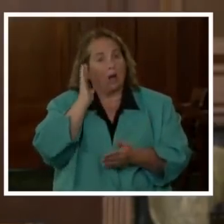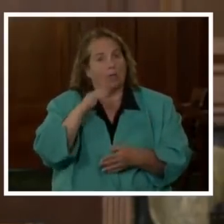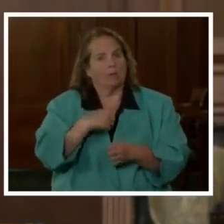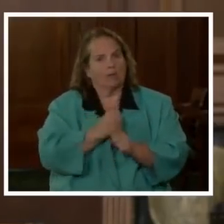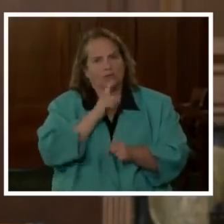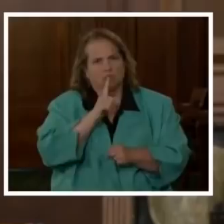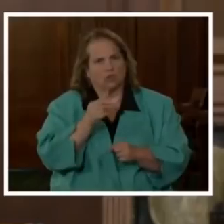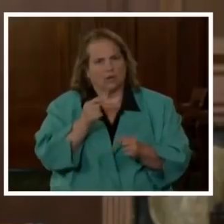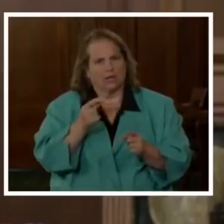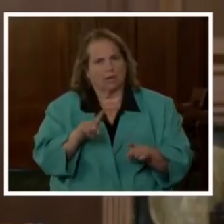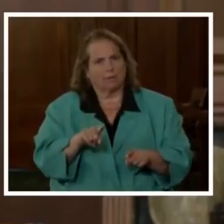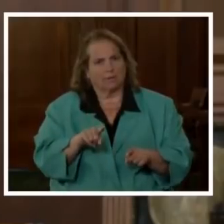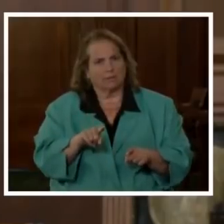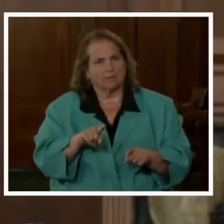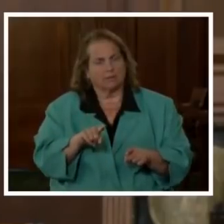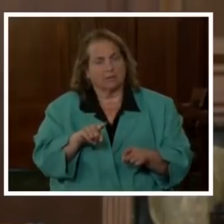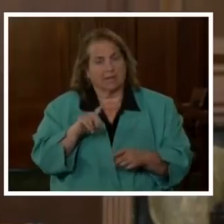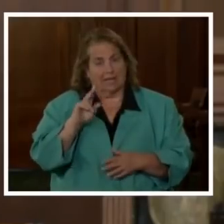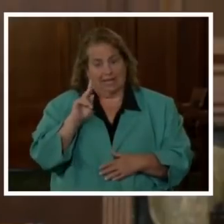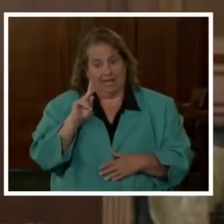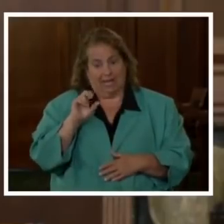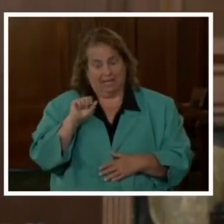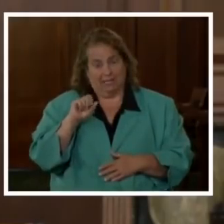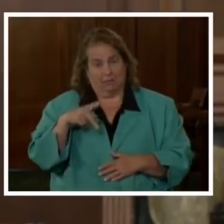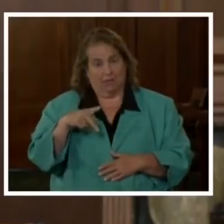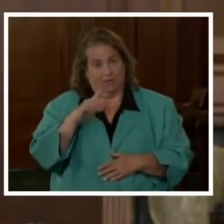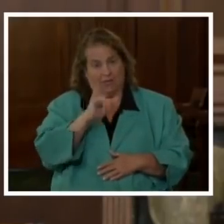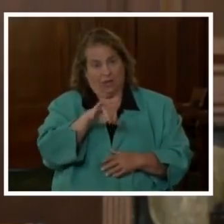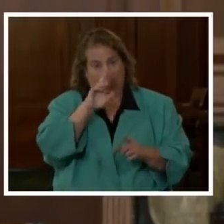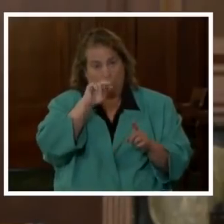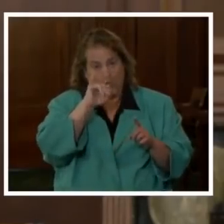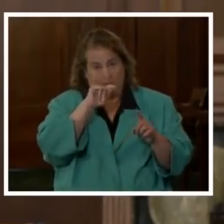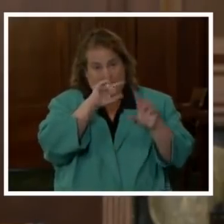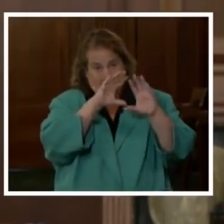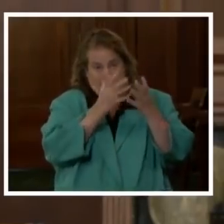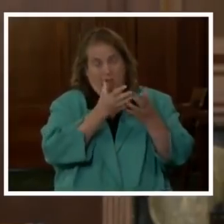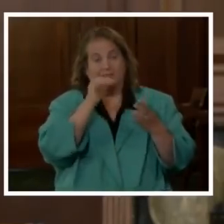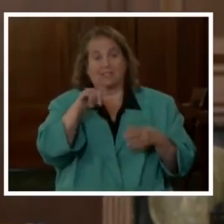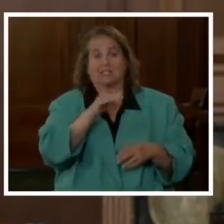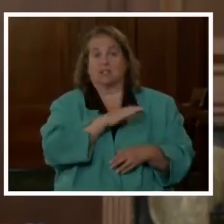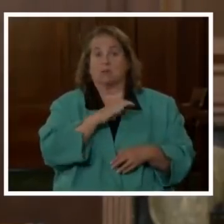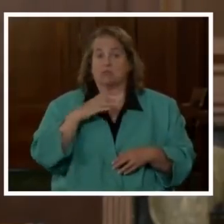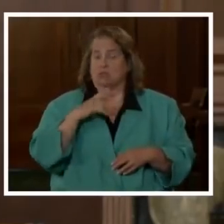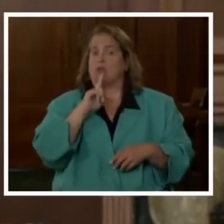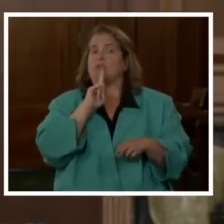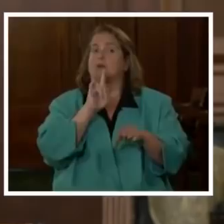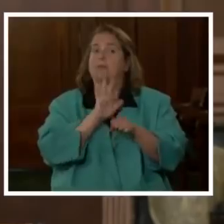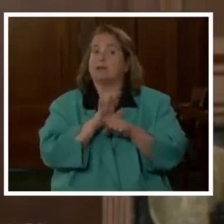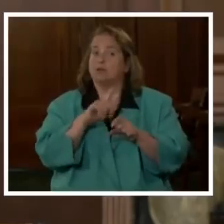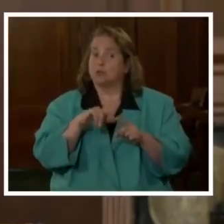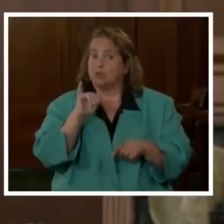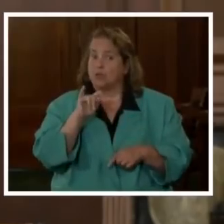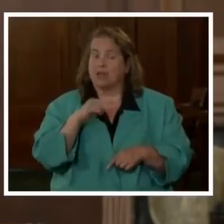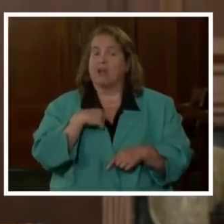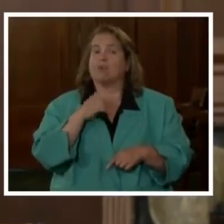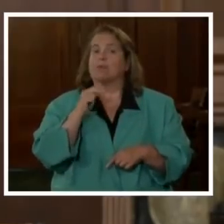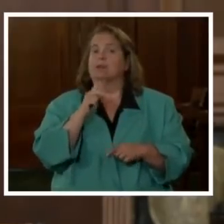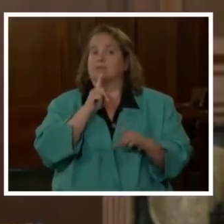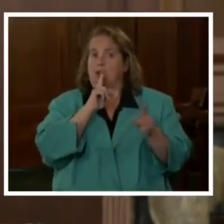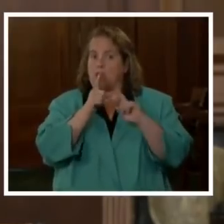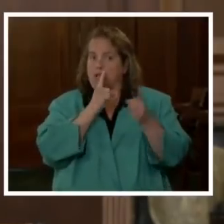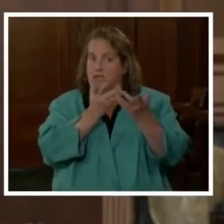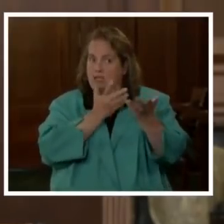But that KSP unit, this commissioner are committed to it. I've been talking to them all